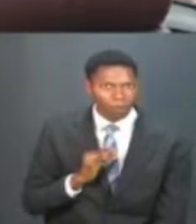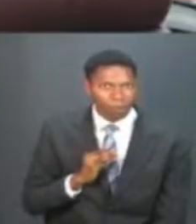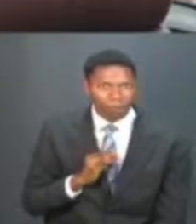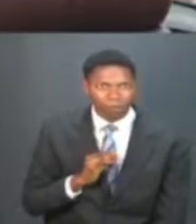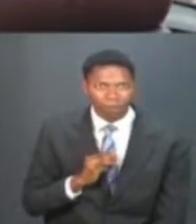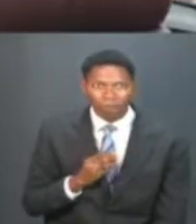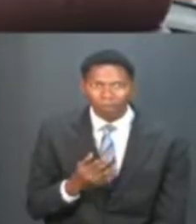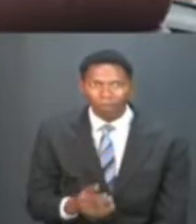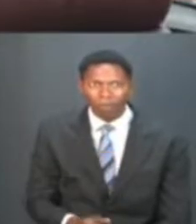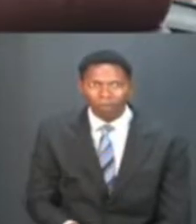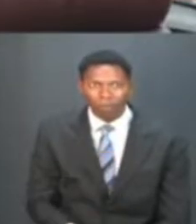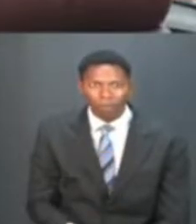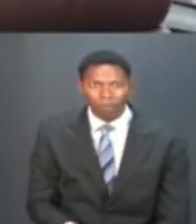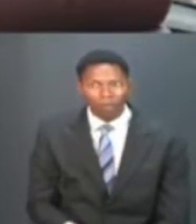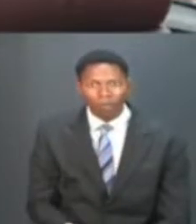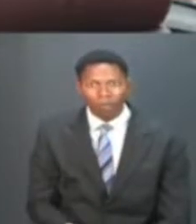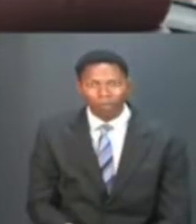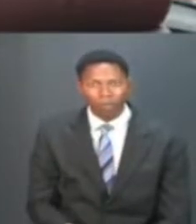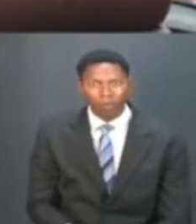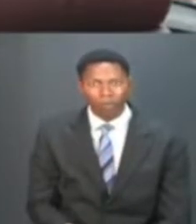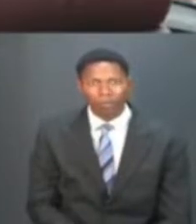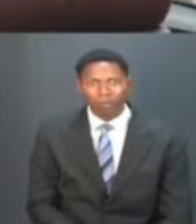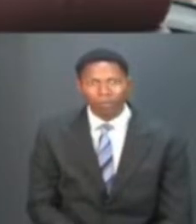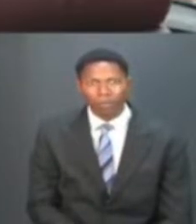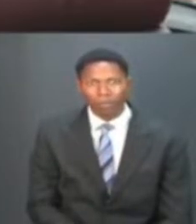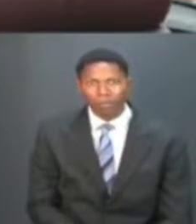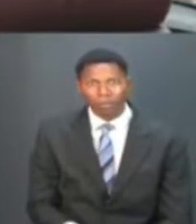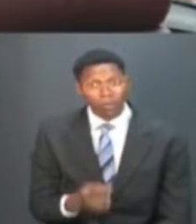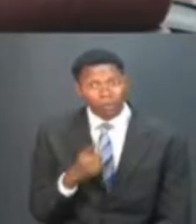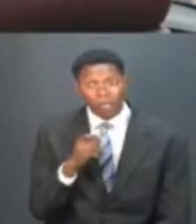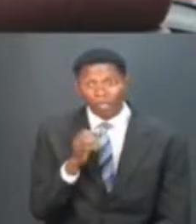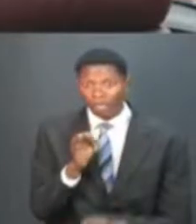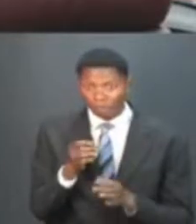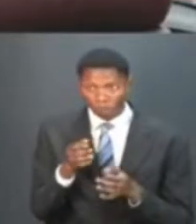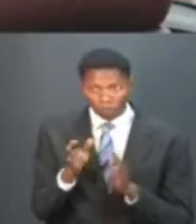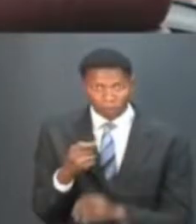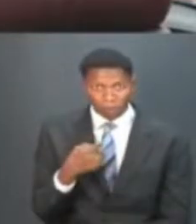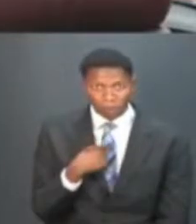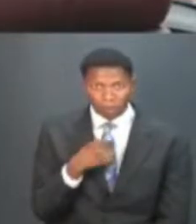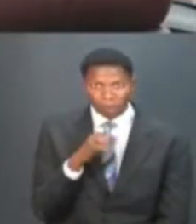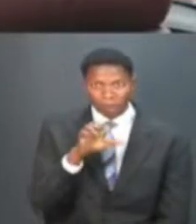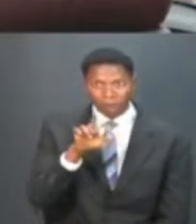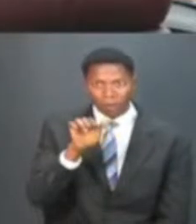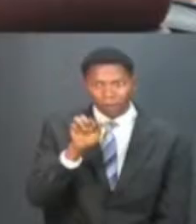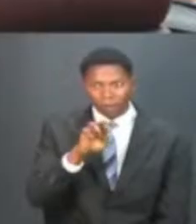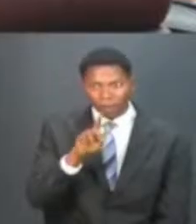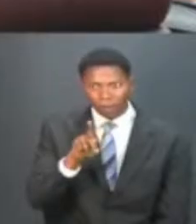Yes, Speaker, for the avoidance of doubt, if you permit me, the clerk shall make